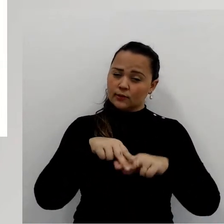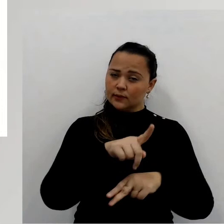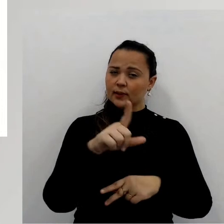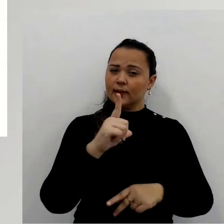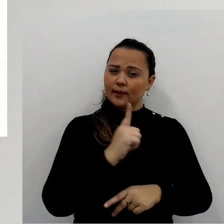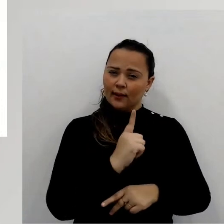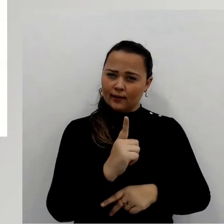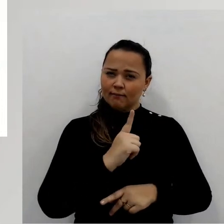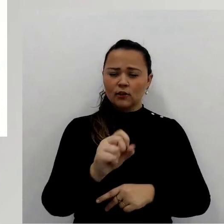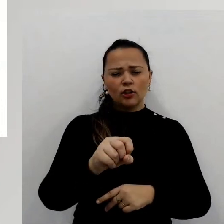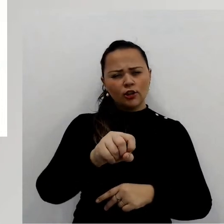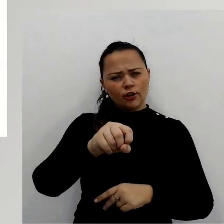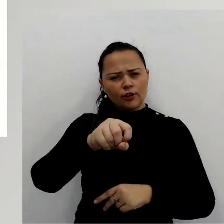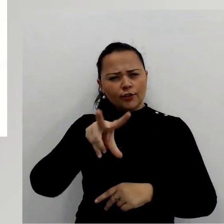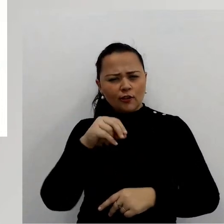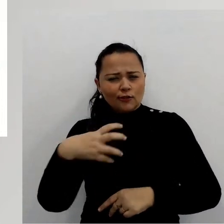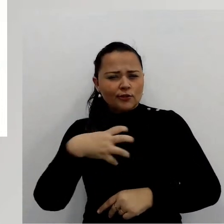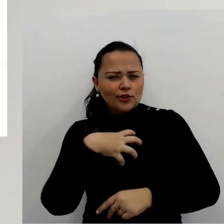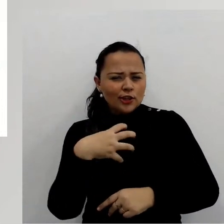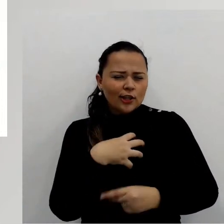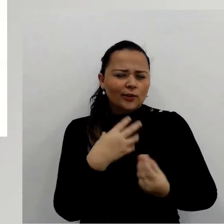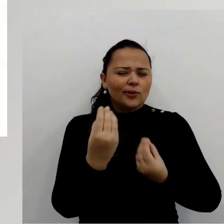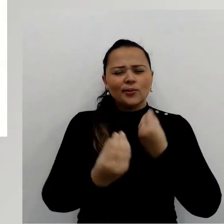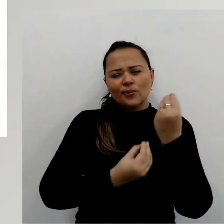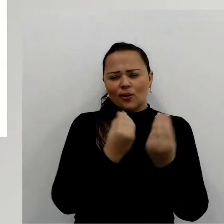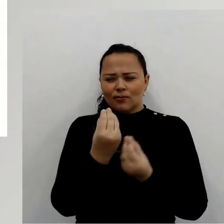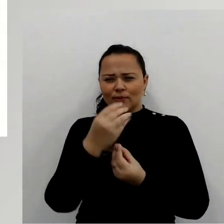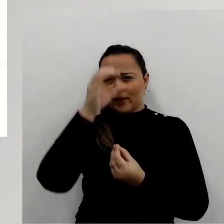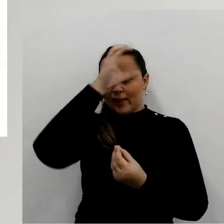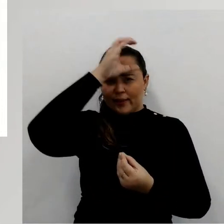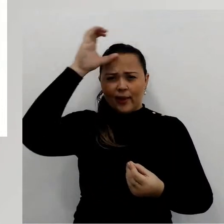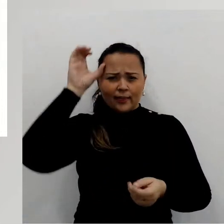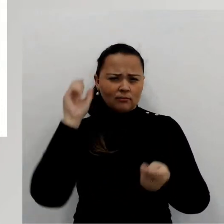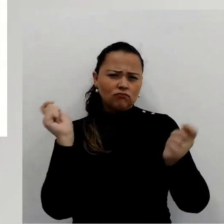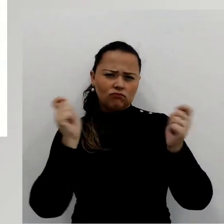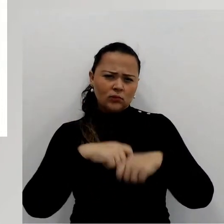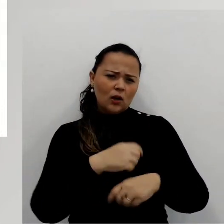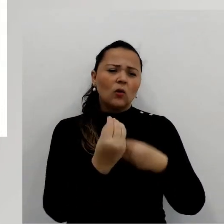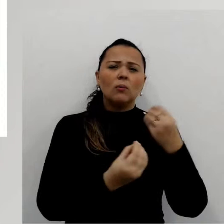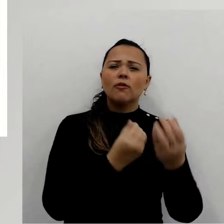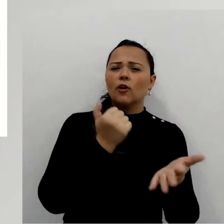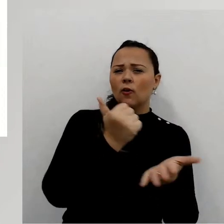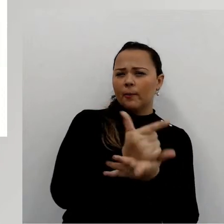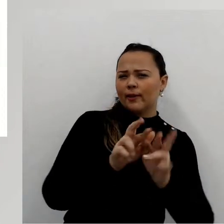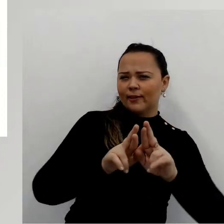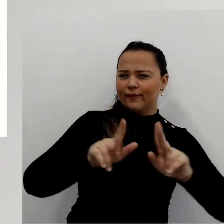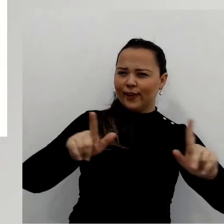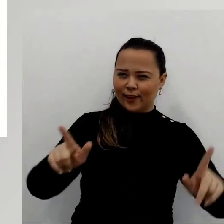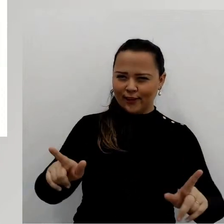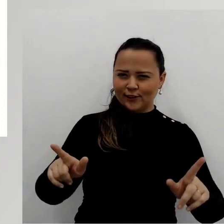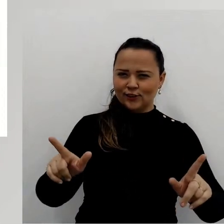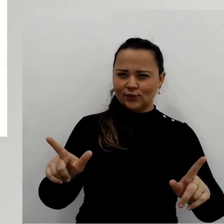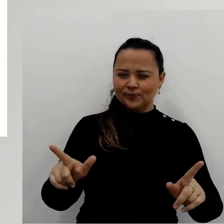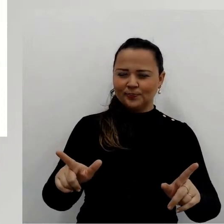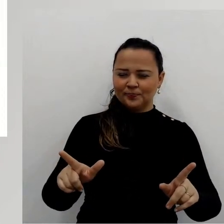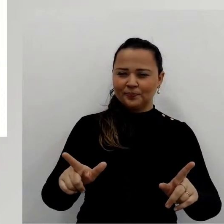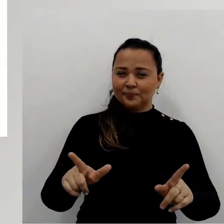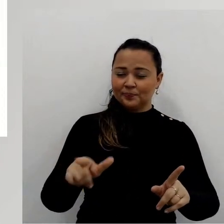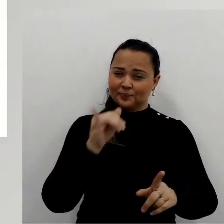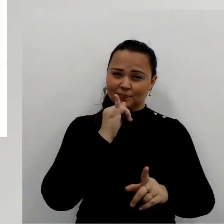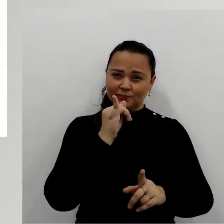with clients, to actually engage with clients. When I got involved in printing back in the